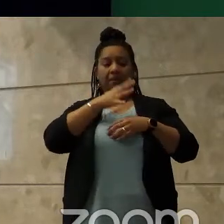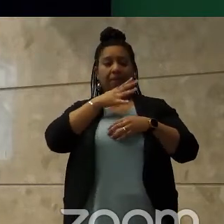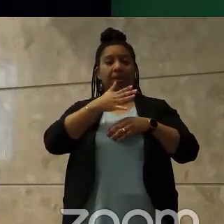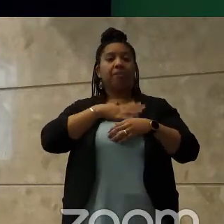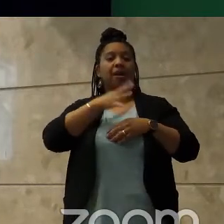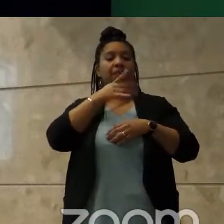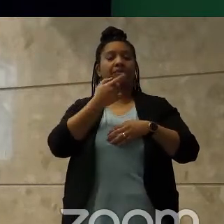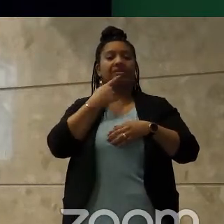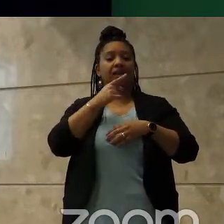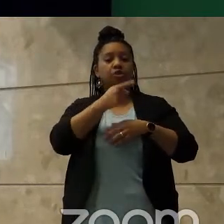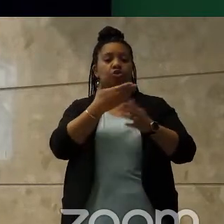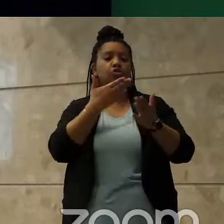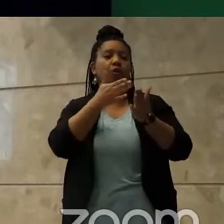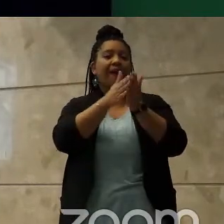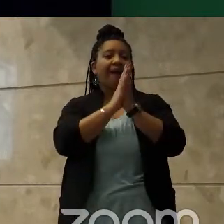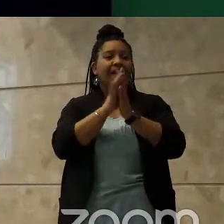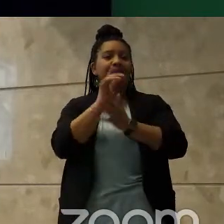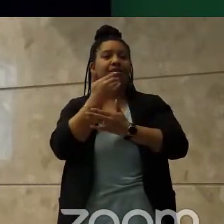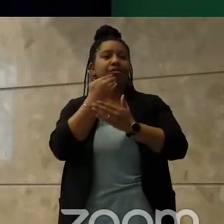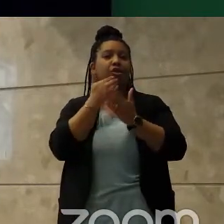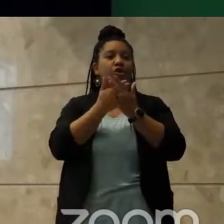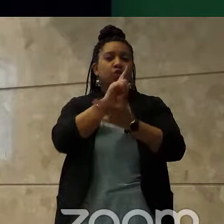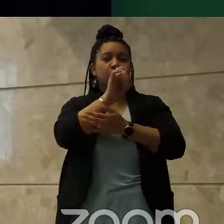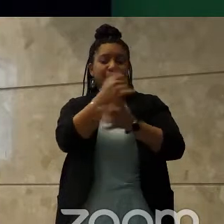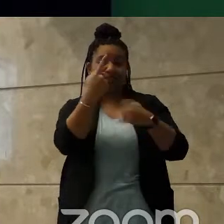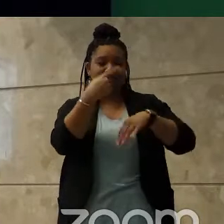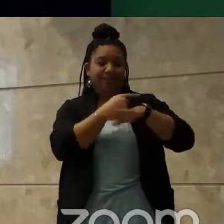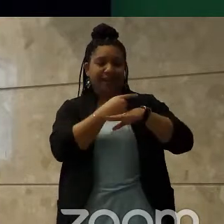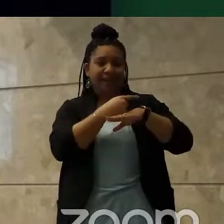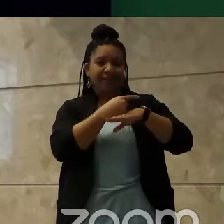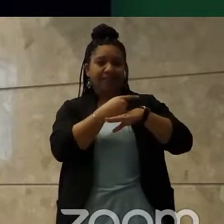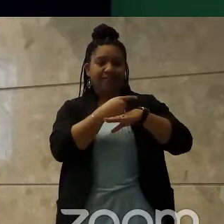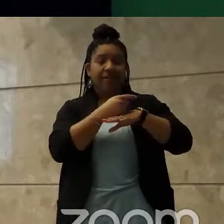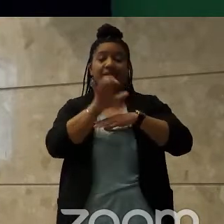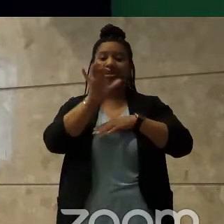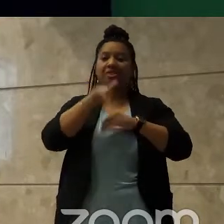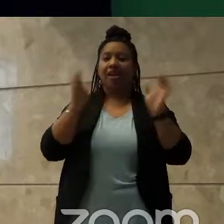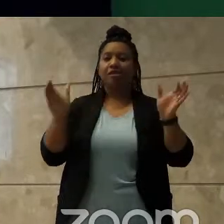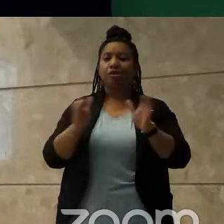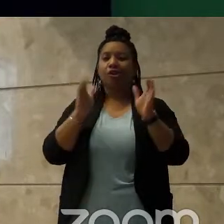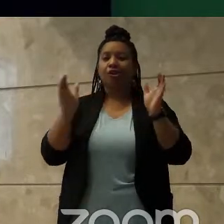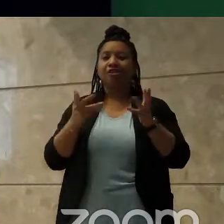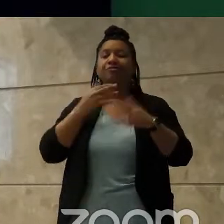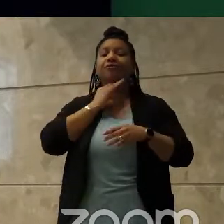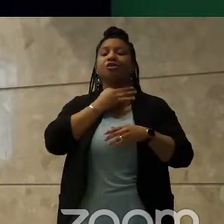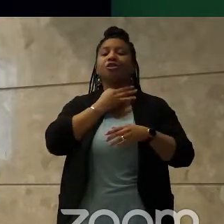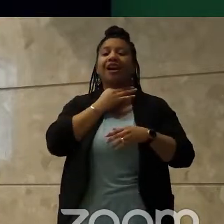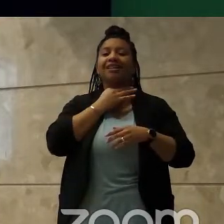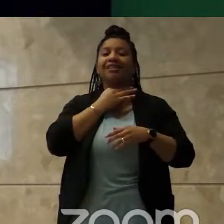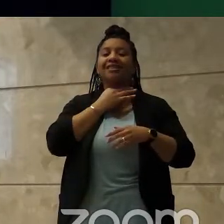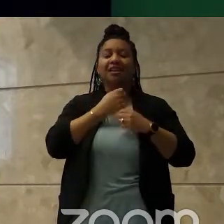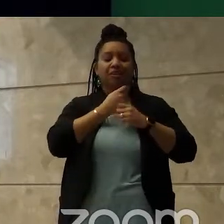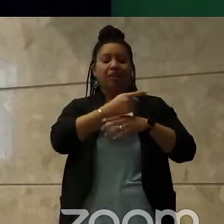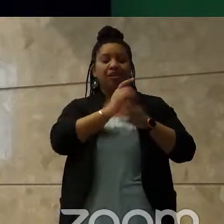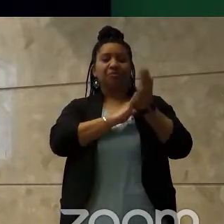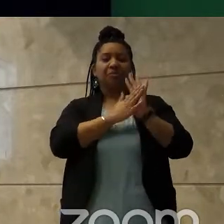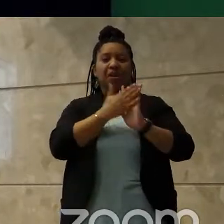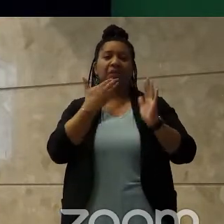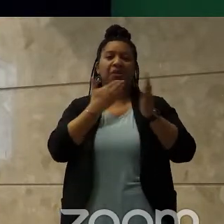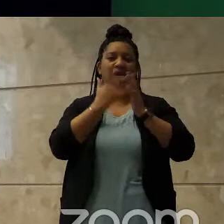did you ask a good question today? And the practice of encouraging his curiosity made him the thinker. We